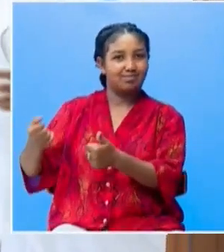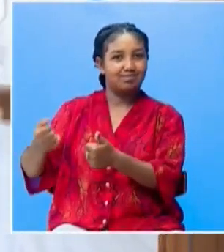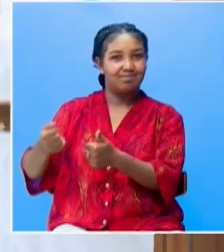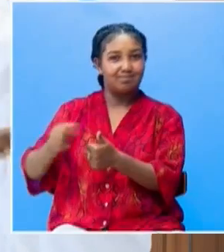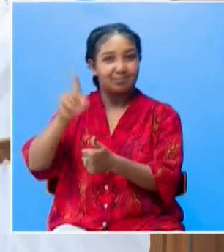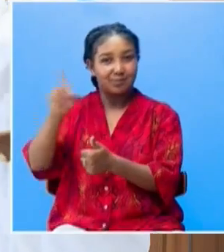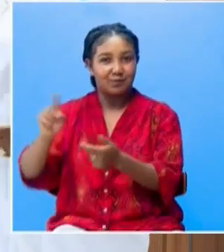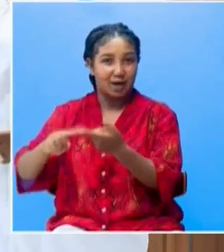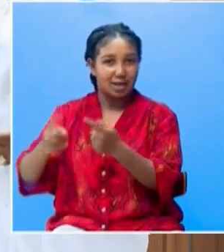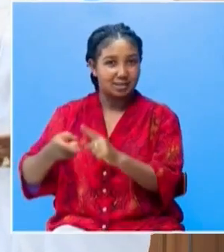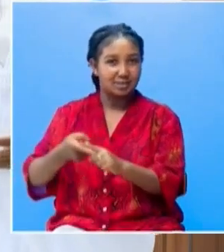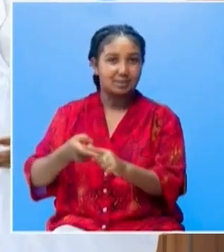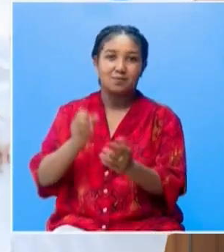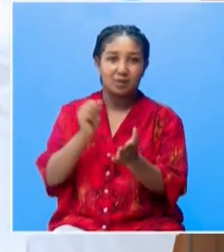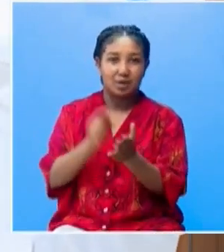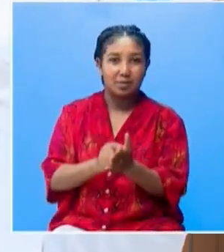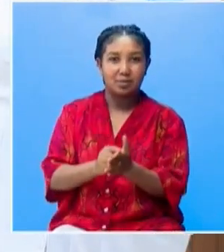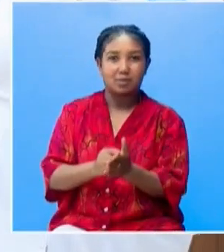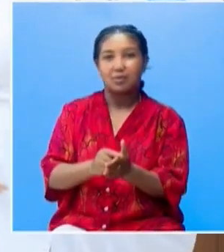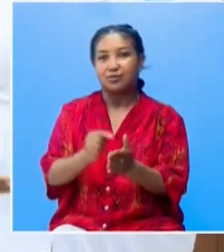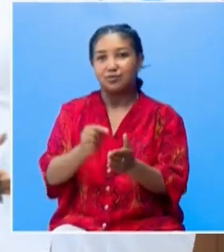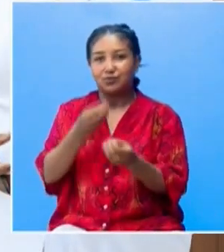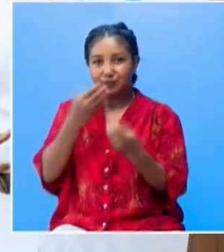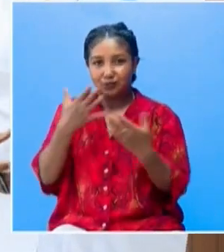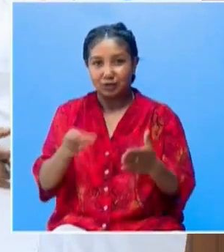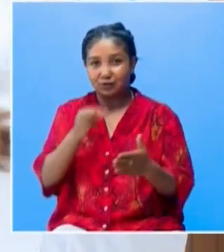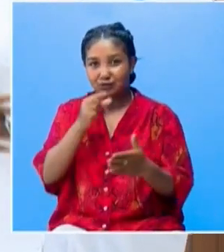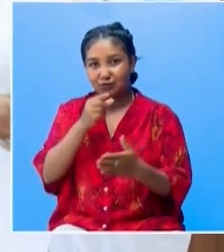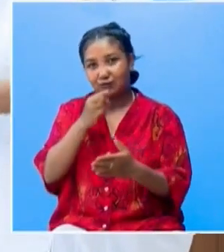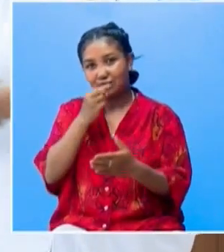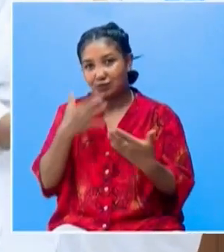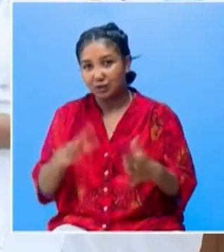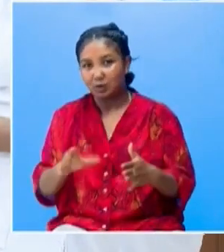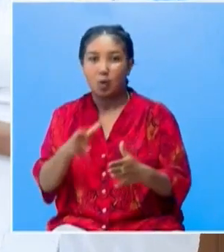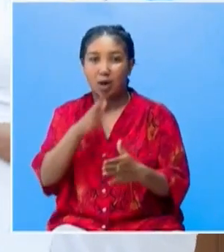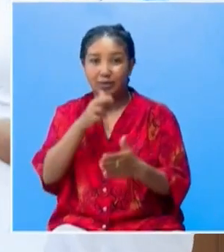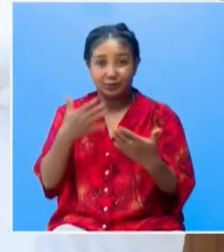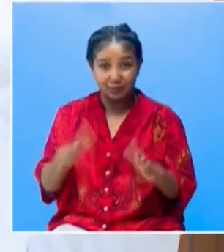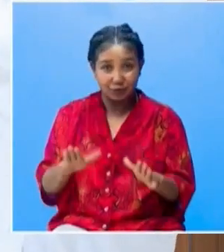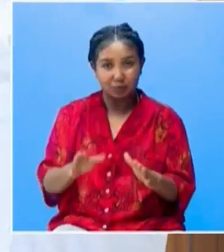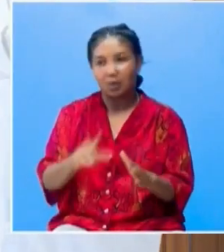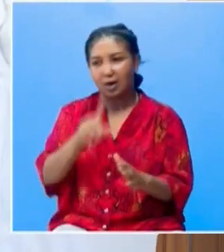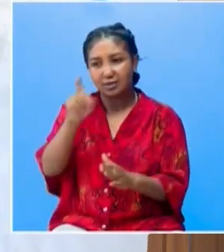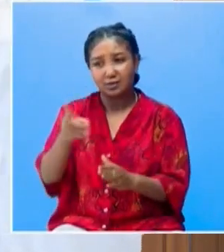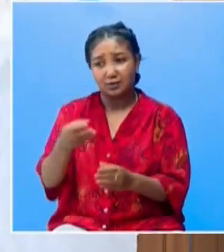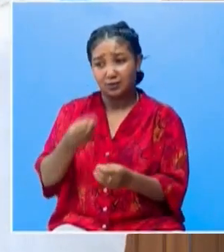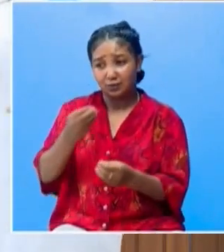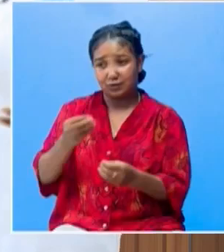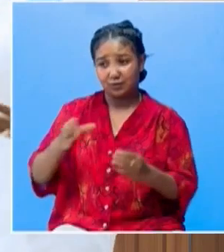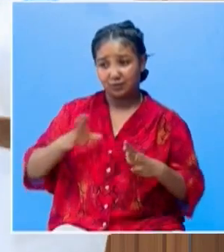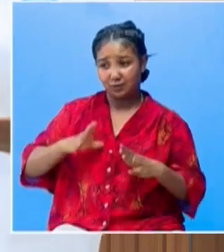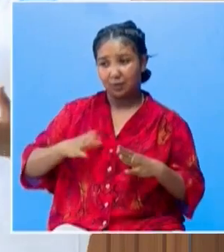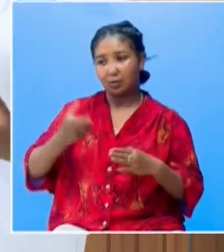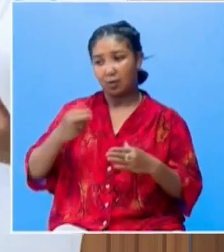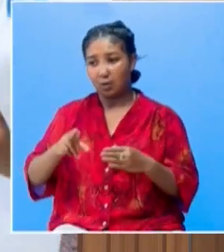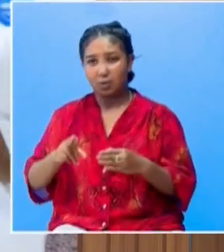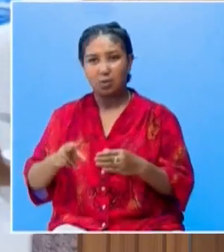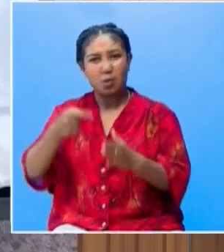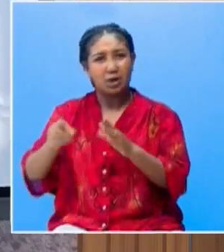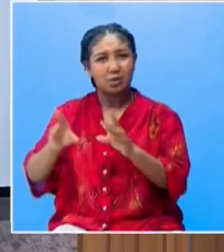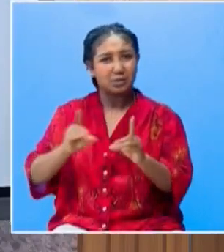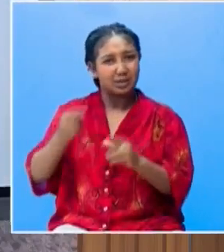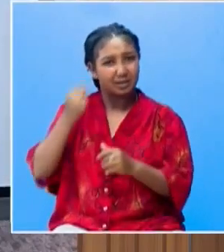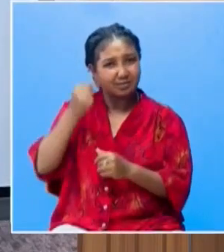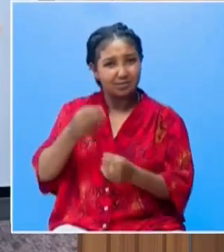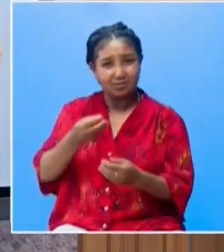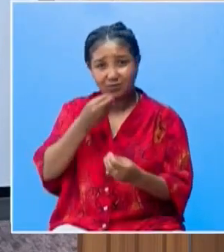ask to your friends, for example, after you eat your breakfast or after the lunch, you can ask to your friend by saying, what do you think